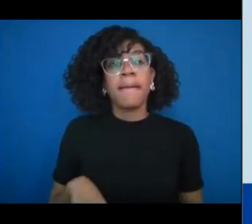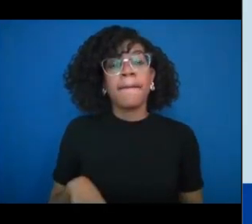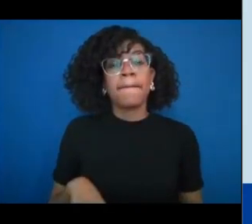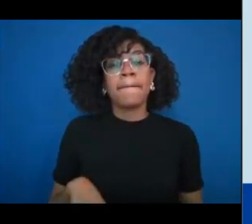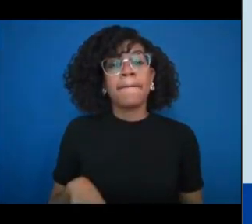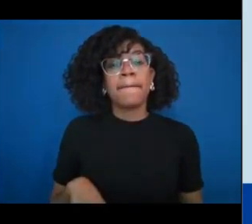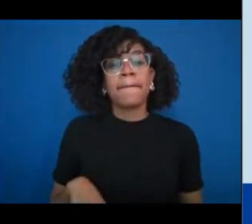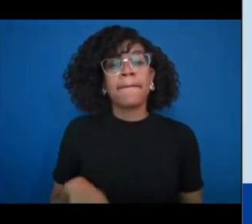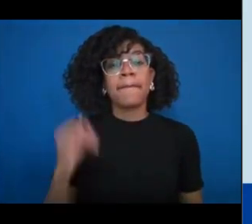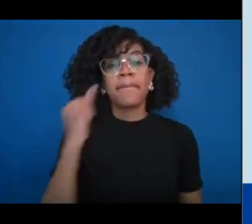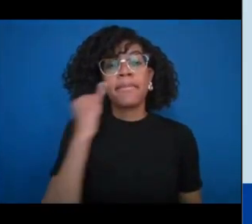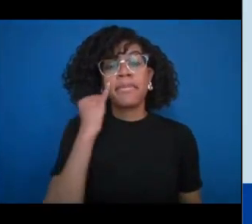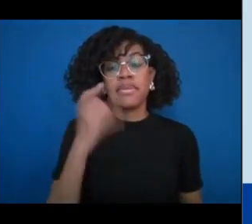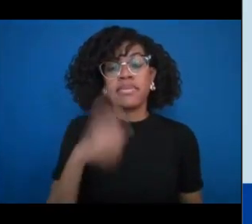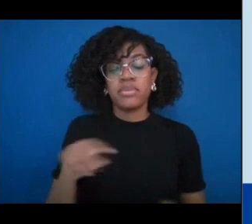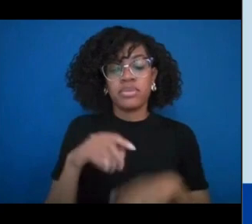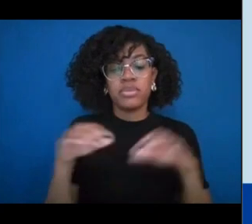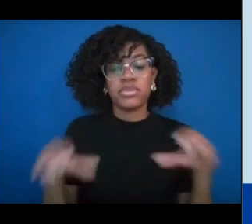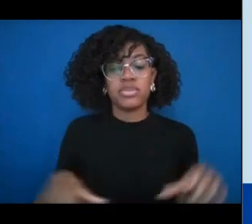If you're doing a